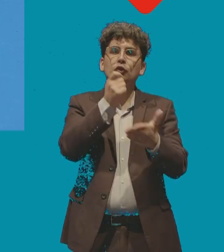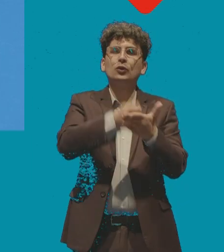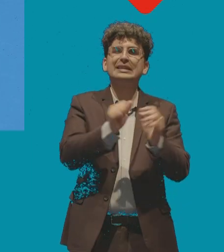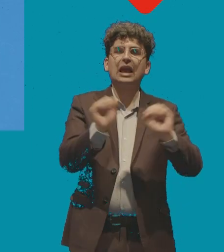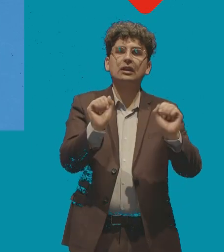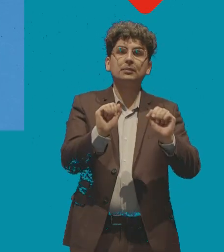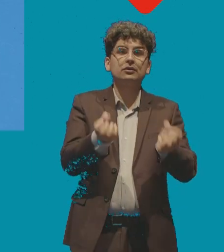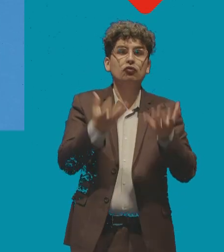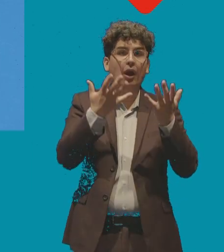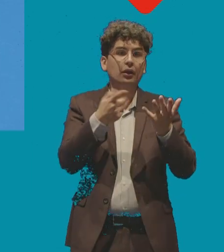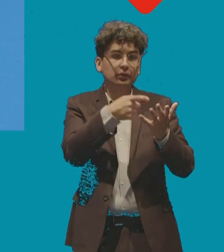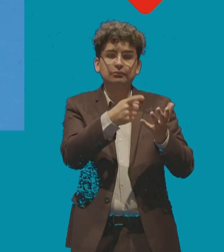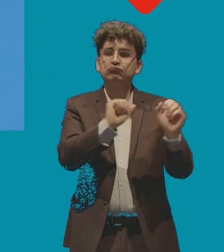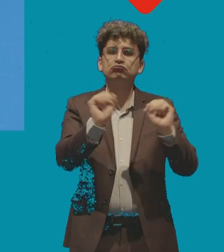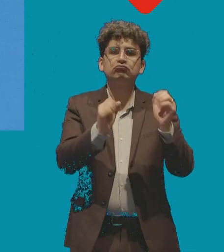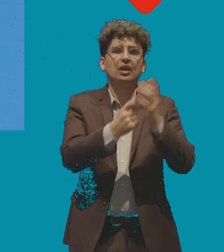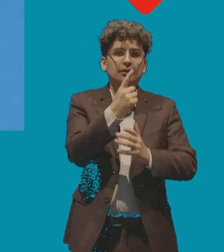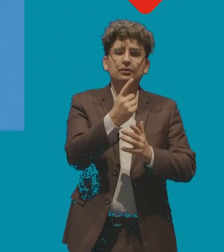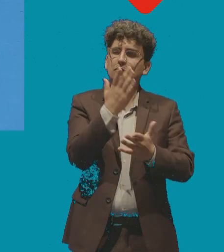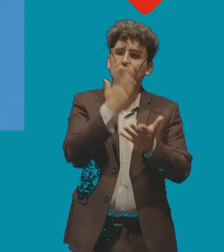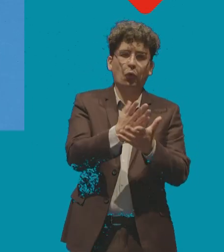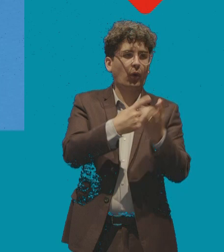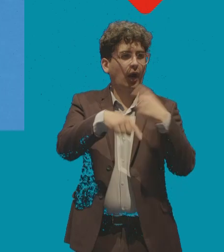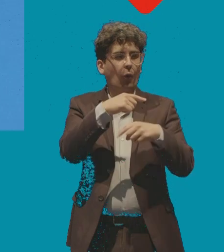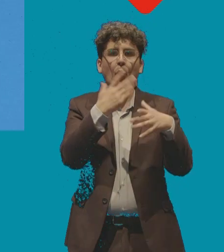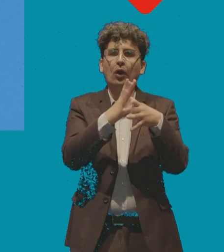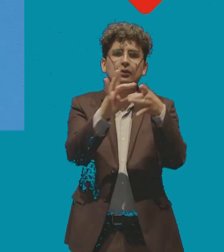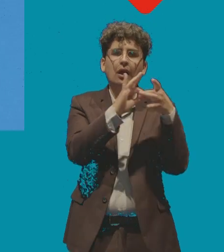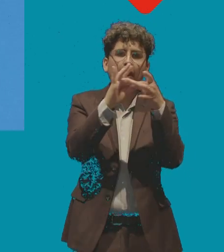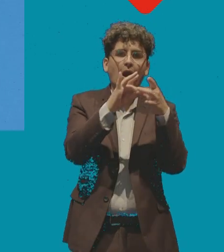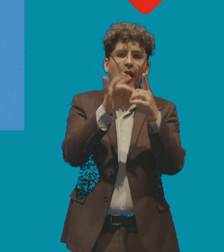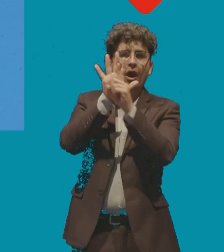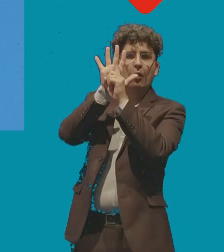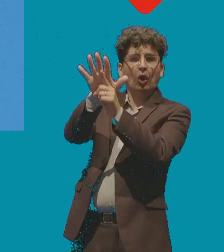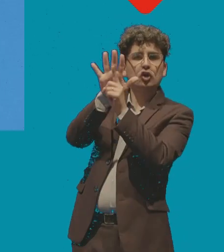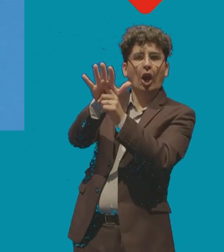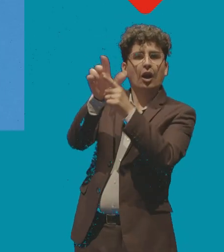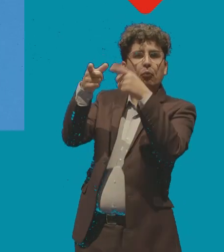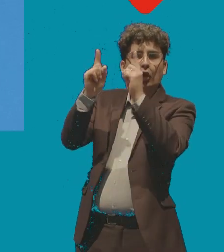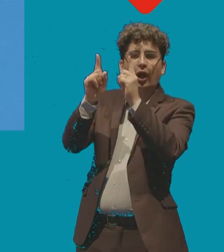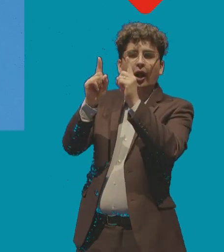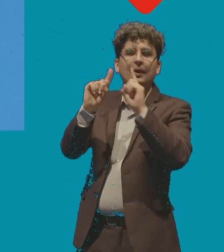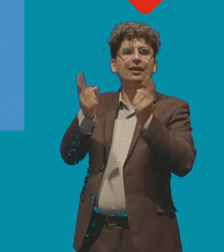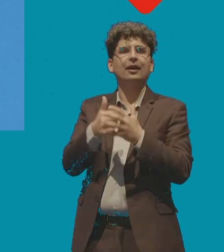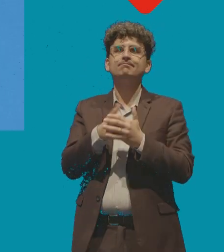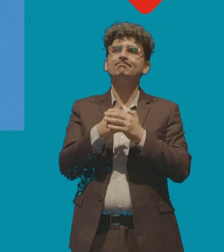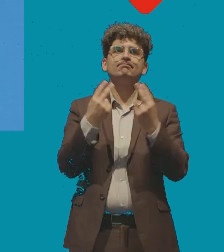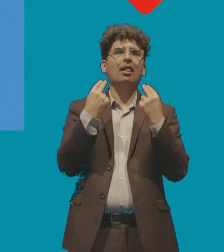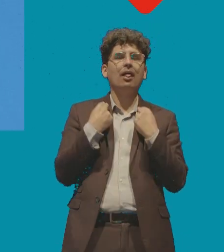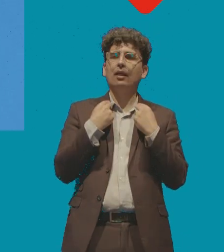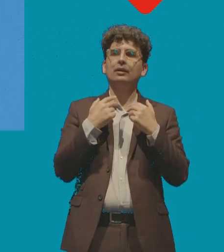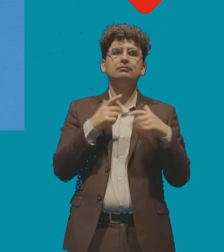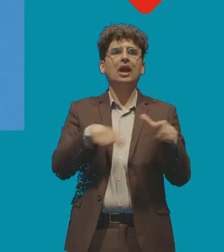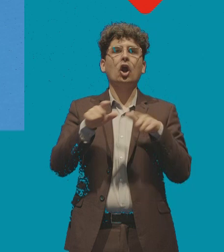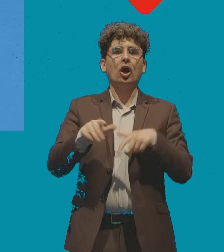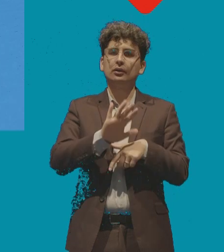doubt that the coalition of resistance that we have built together has put immense pressure on employers, but we cannot rest on our laurels. They may not have